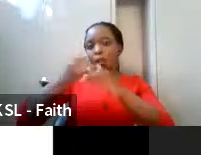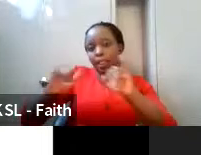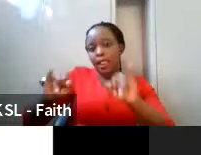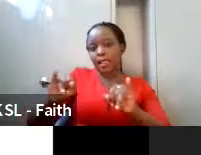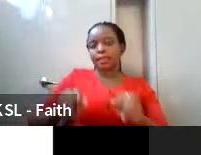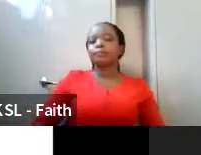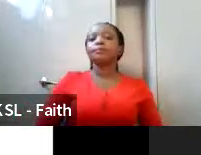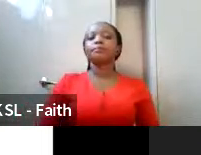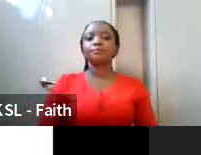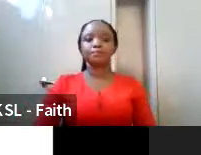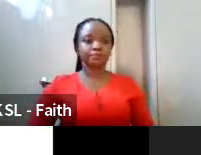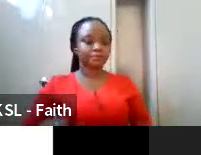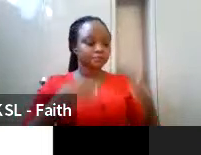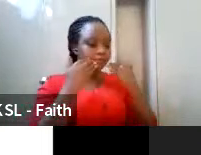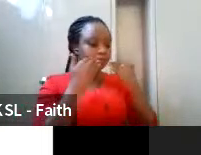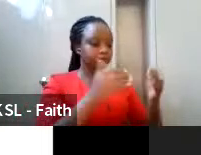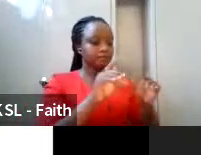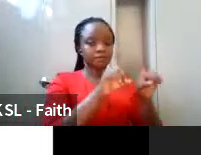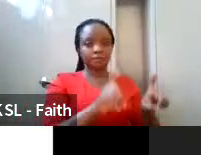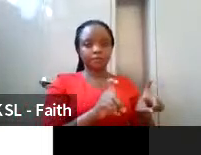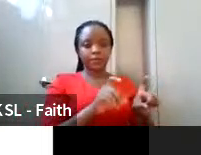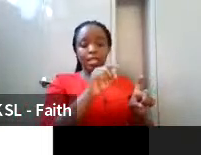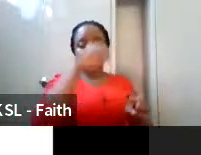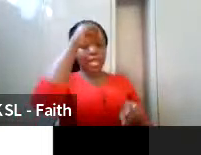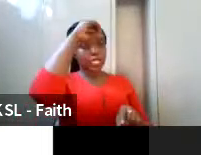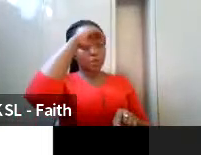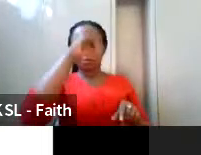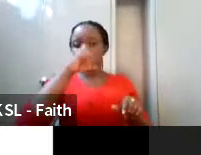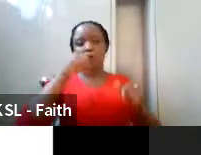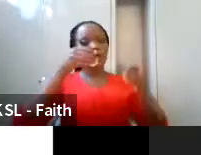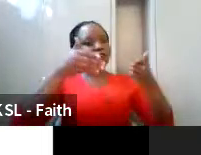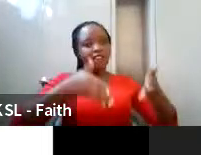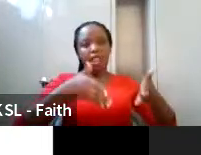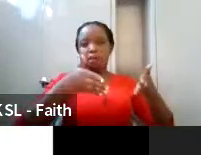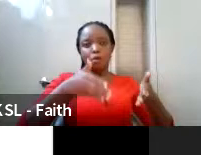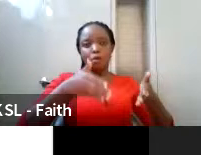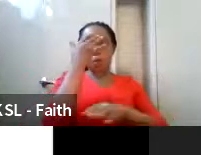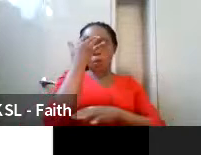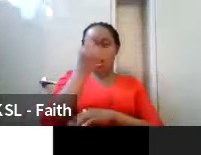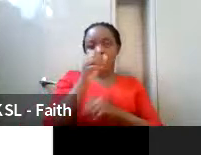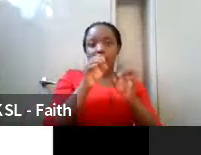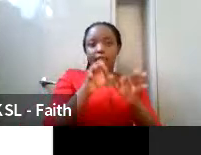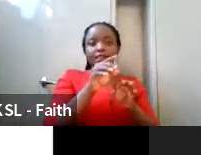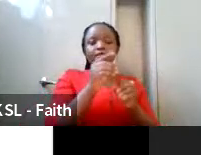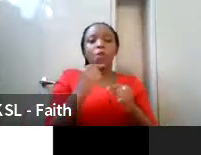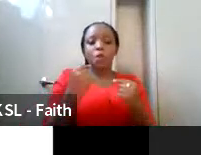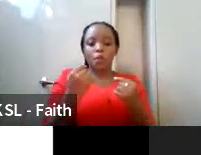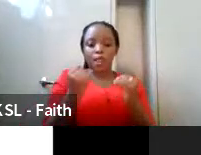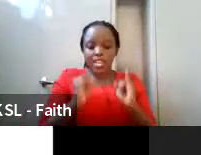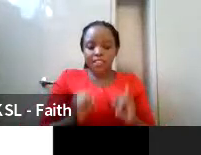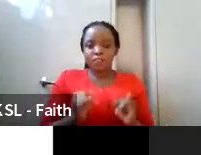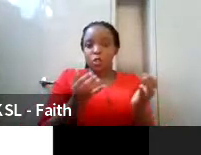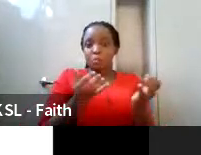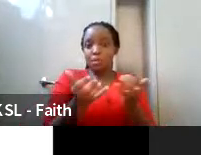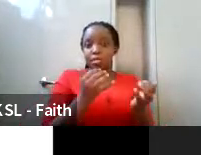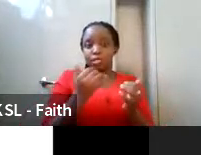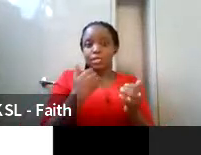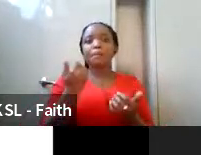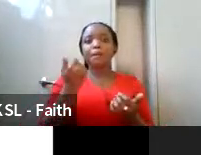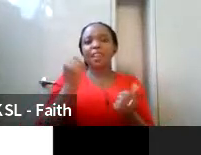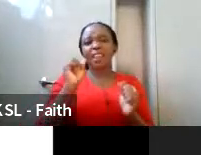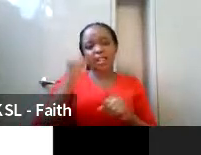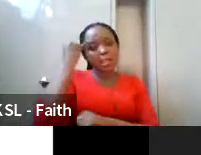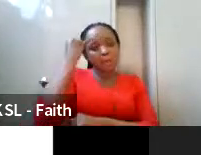Okay, thank you for that question. For now, that option is not available because if you're a sole proprietor, I'm assuming you've been able to join on